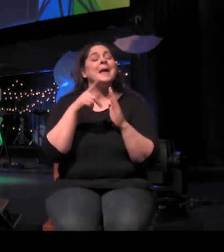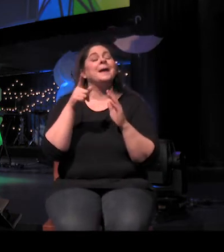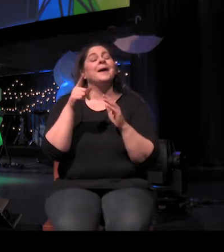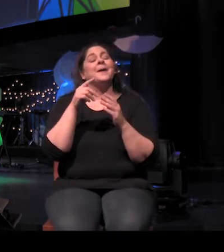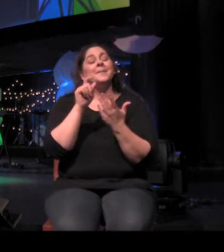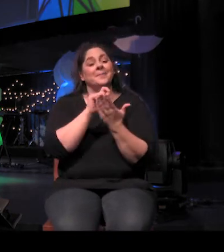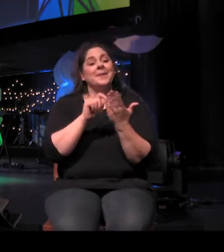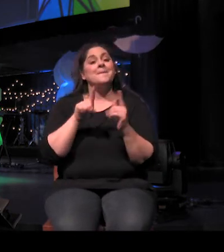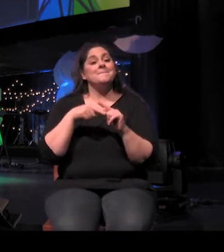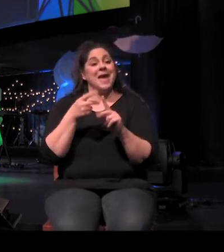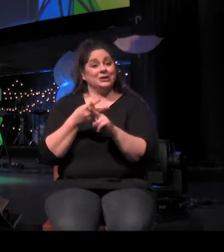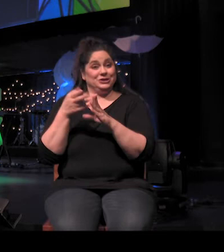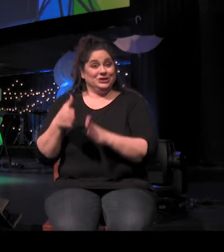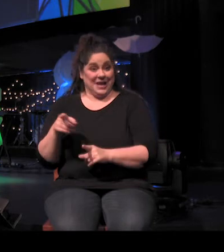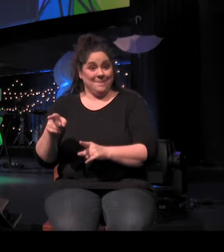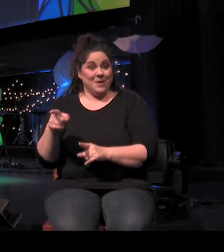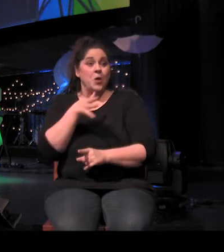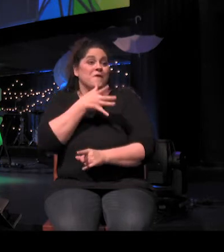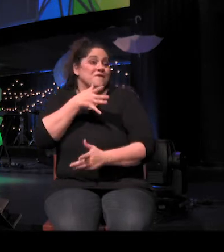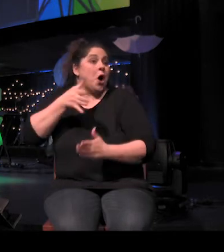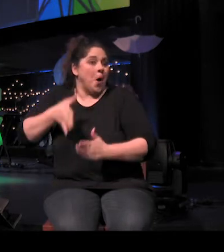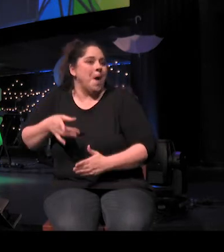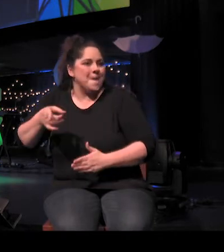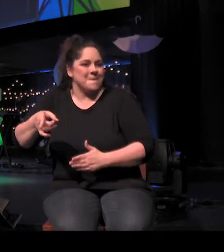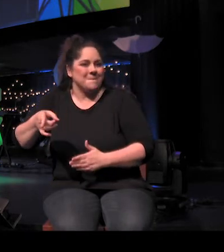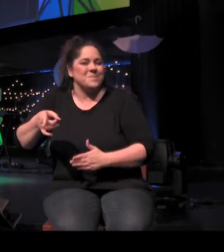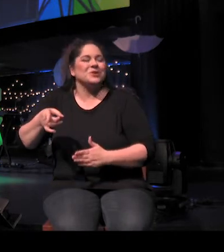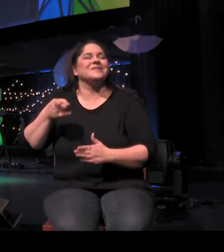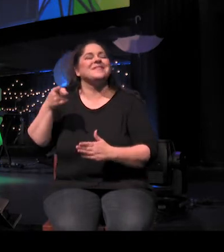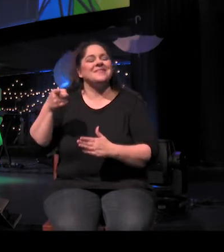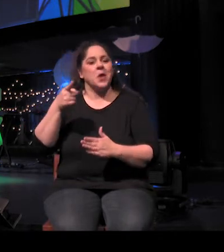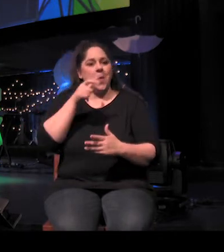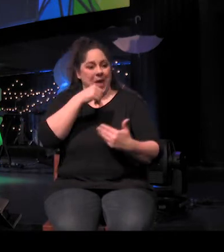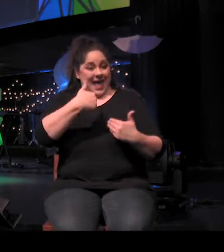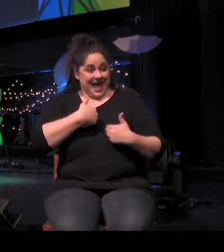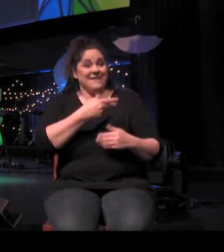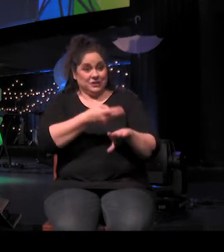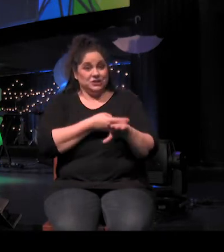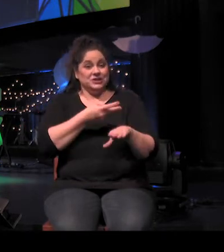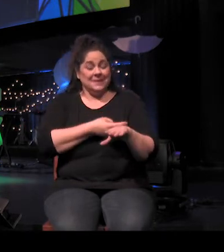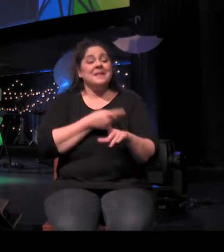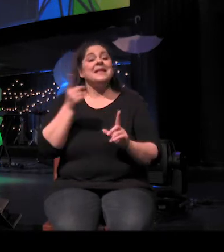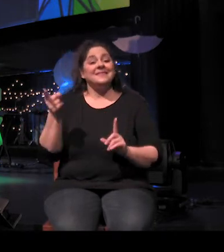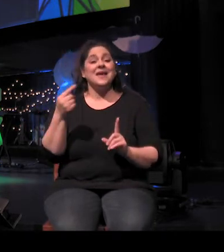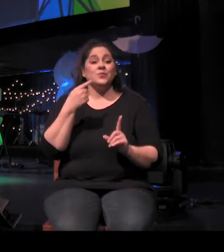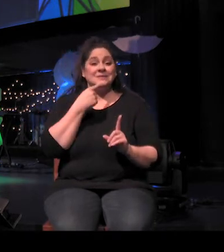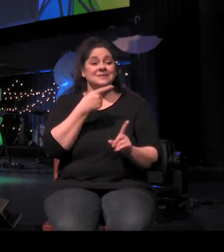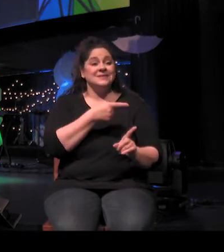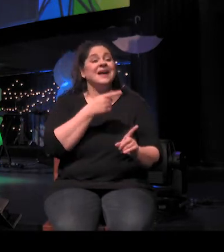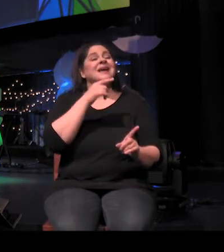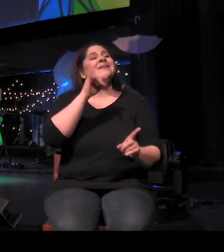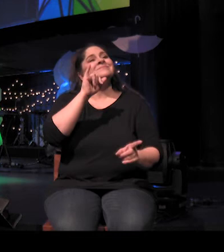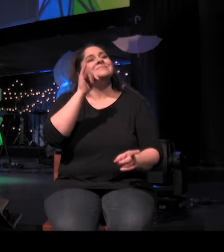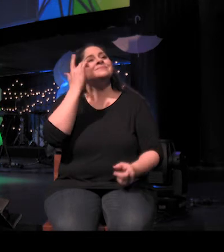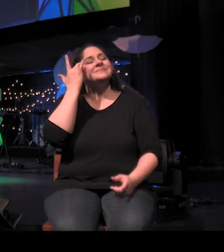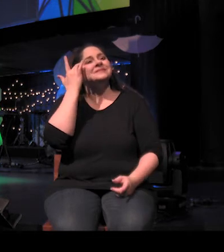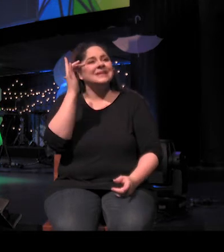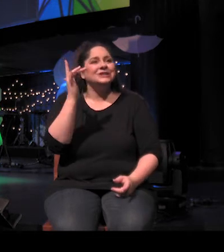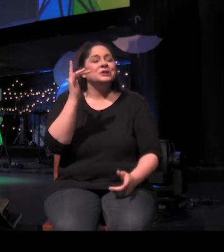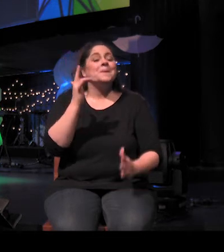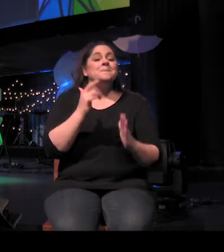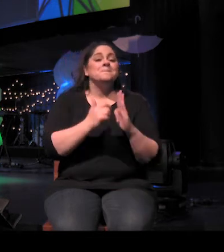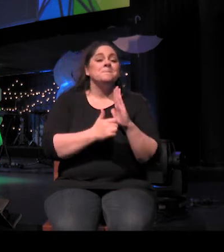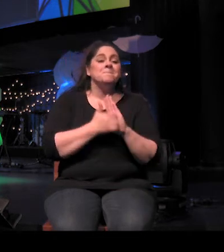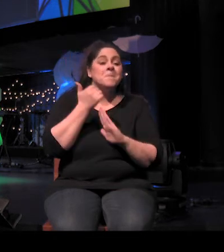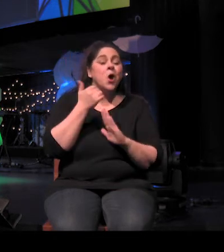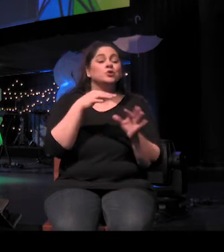and farmers who own sheep in modern day, and while they would say sheep are intelligent, most